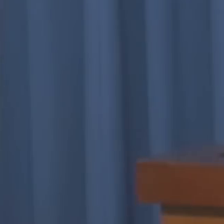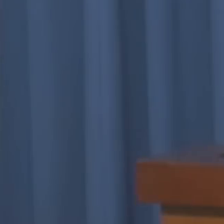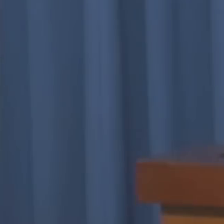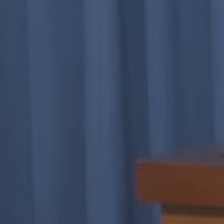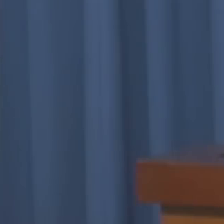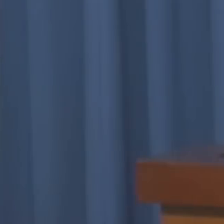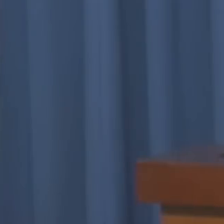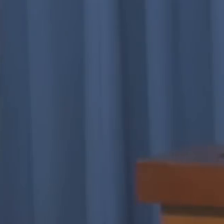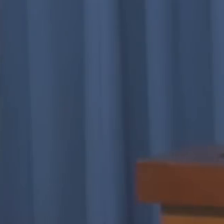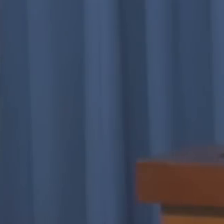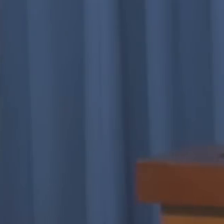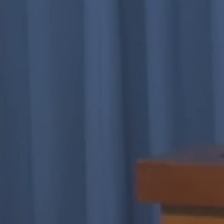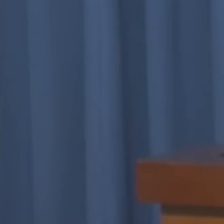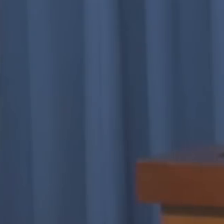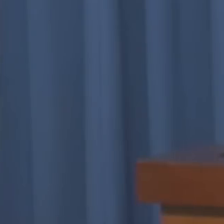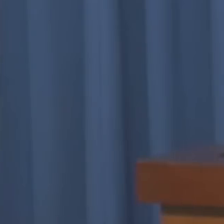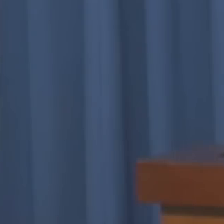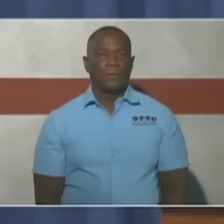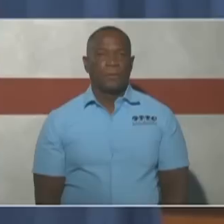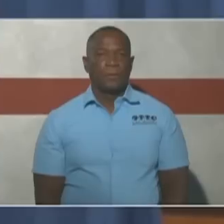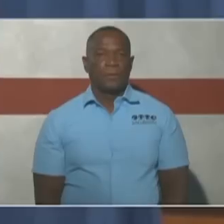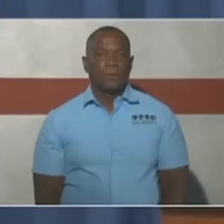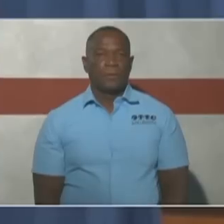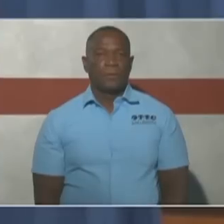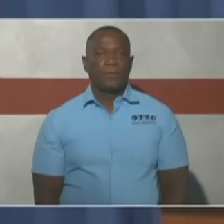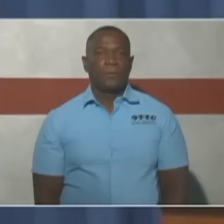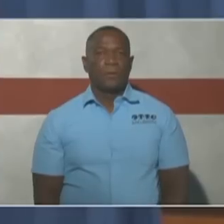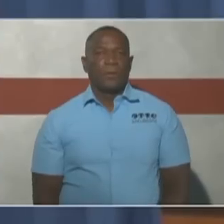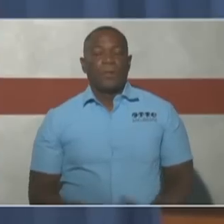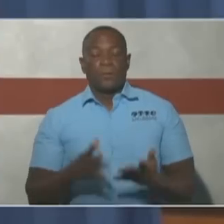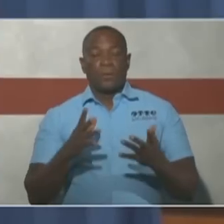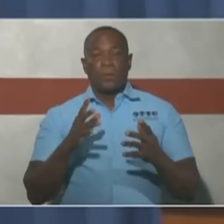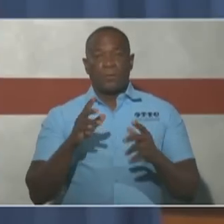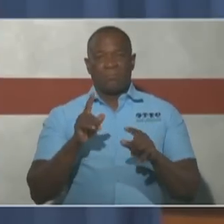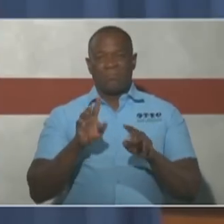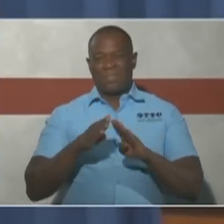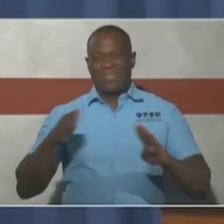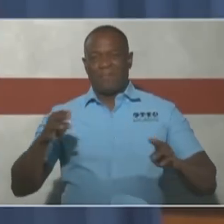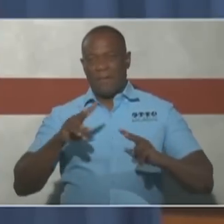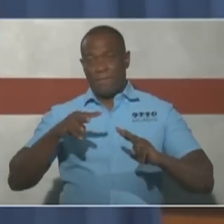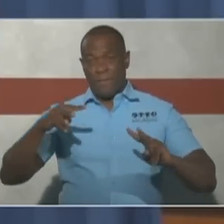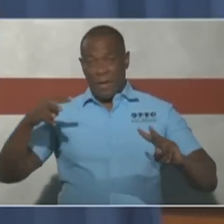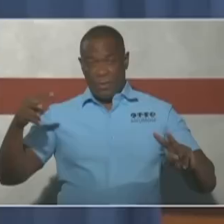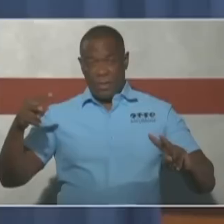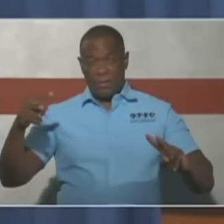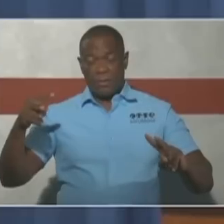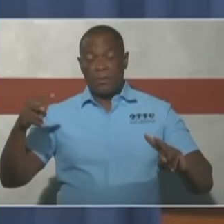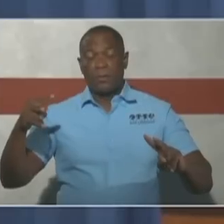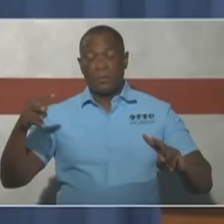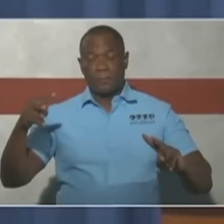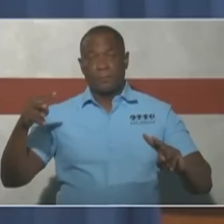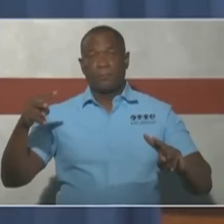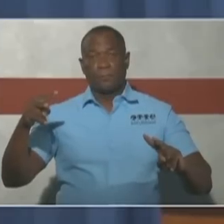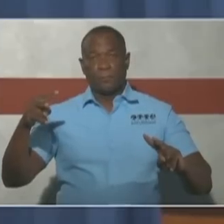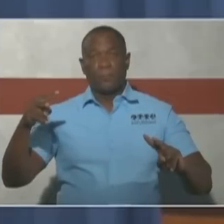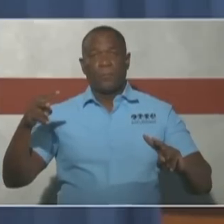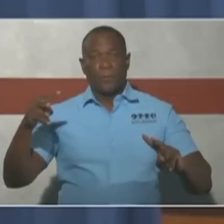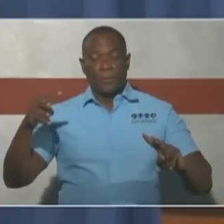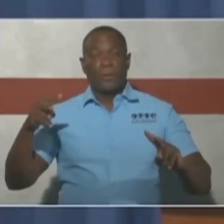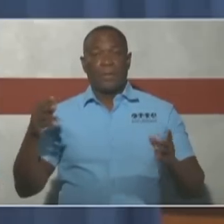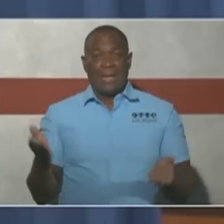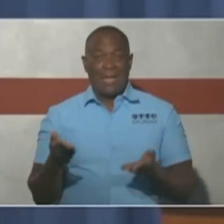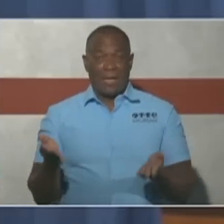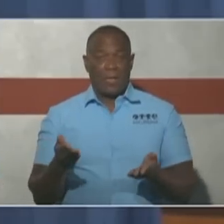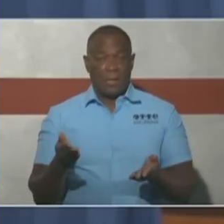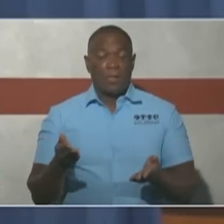his epicurves, he will highlight where the variants of concern as well as their sublineages will have entered Trinidad and Tobago and been